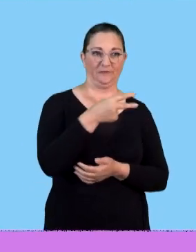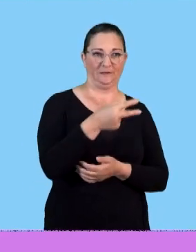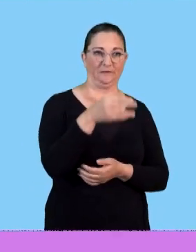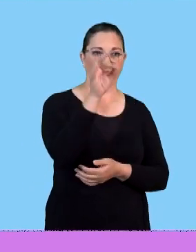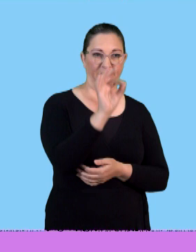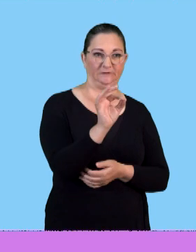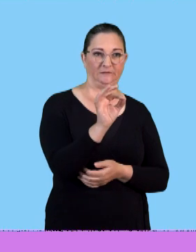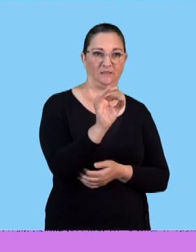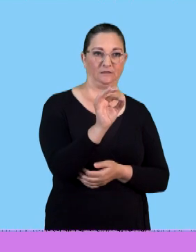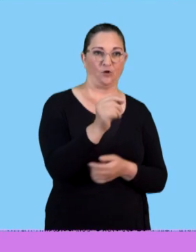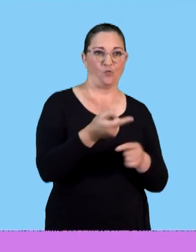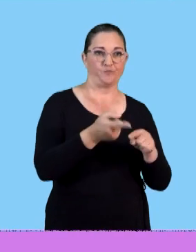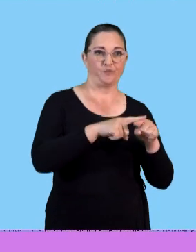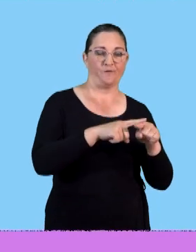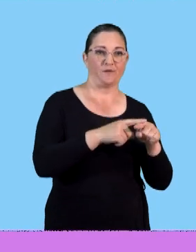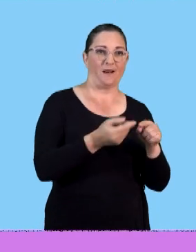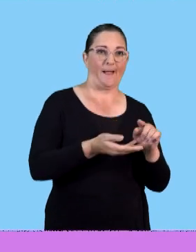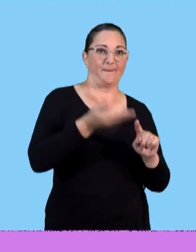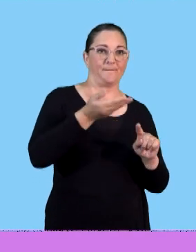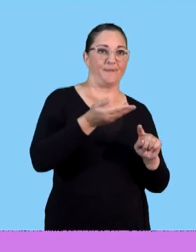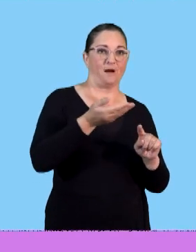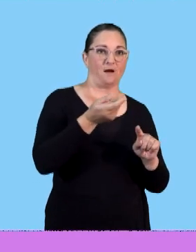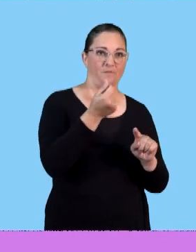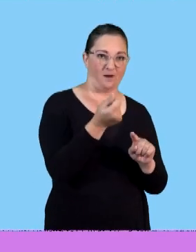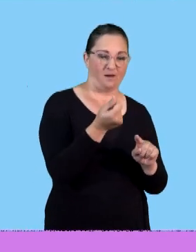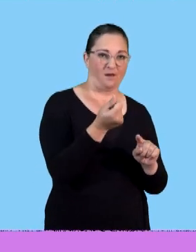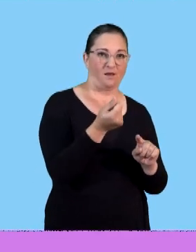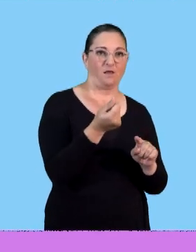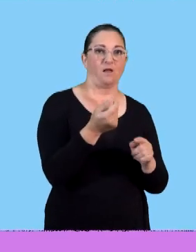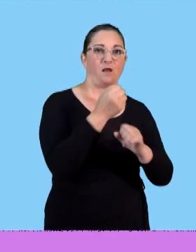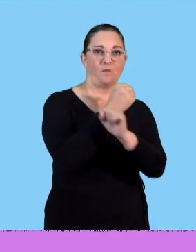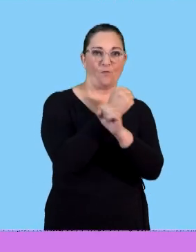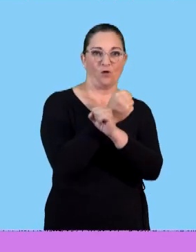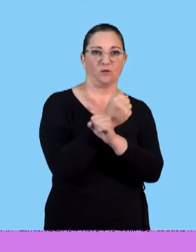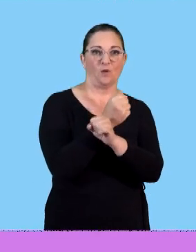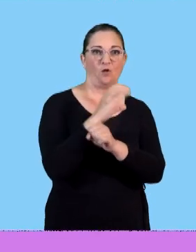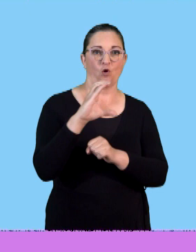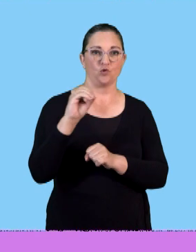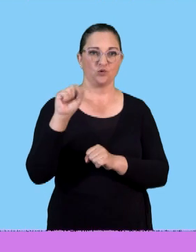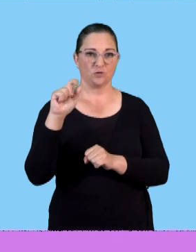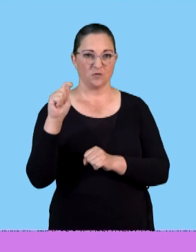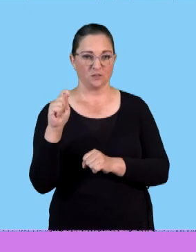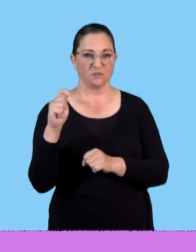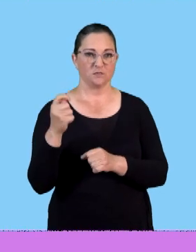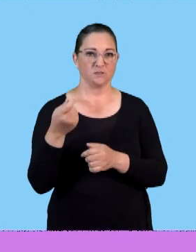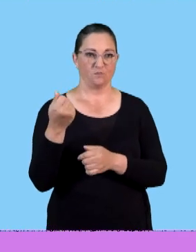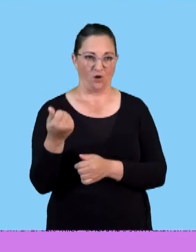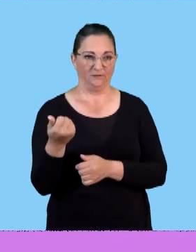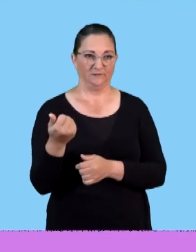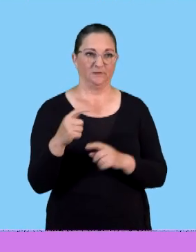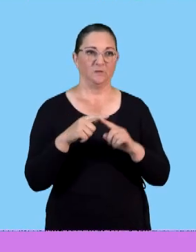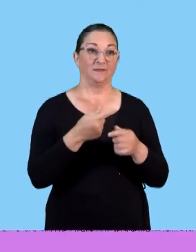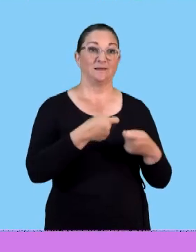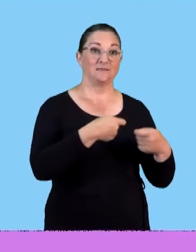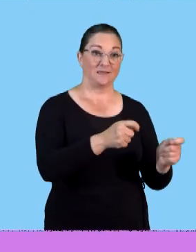Profit equals your percentage profit markup multiplied by your cost price, and then also selling price equals your